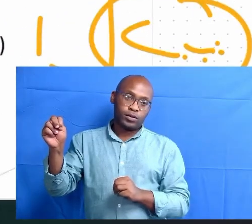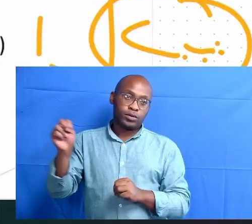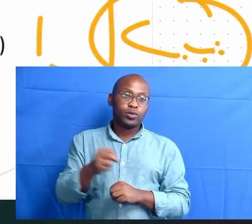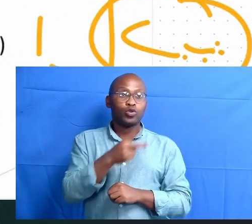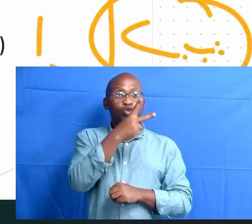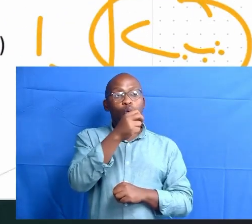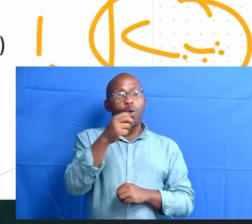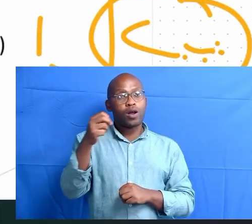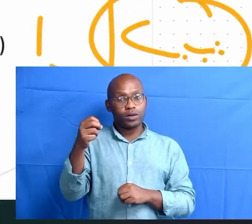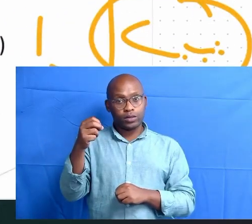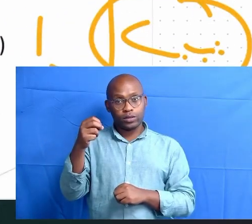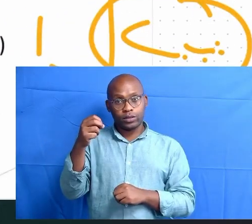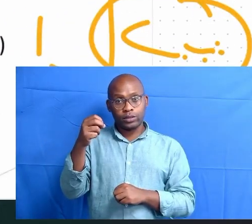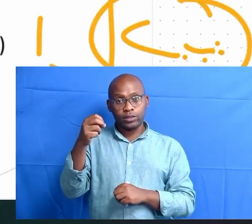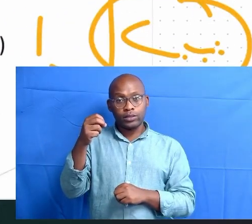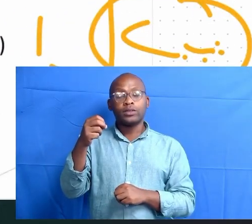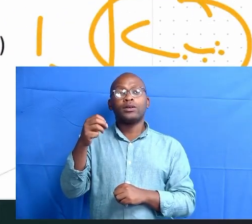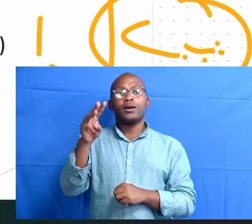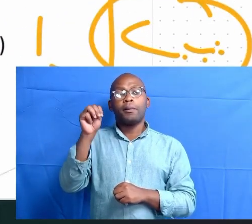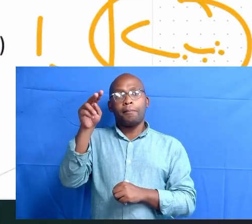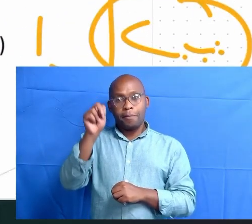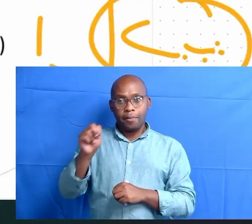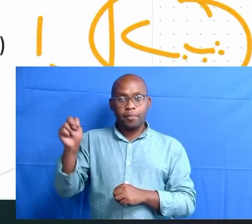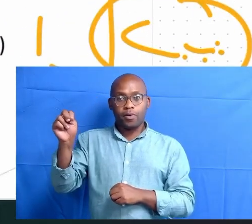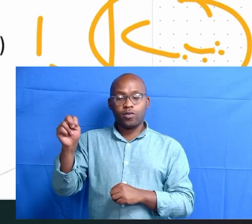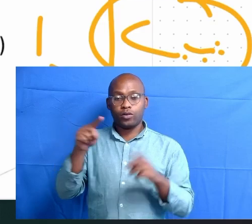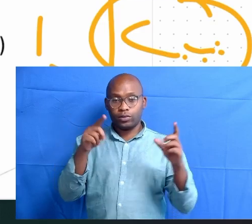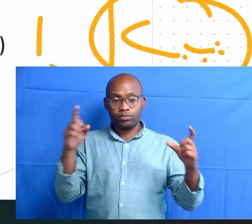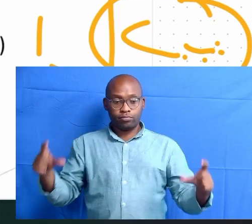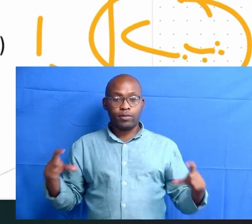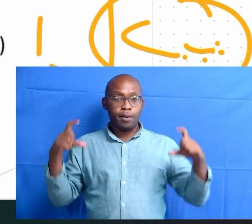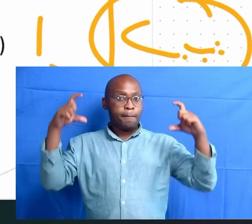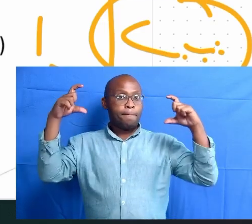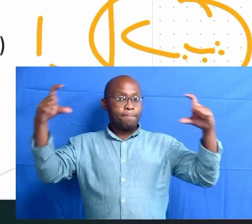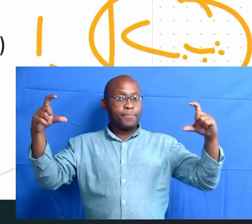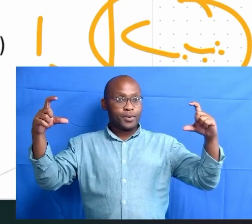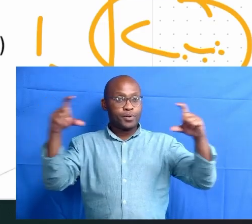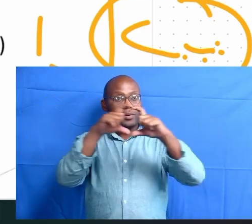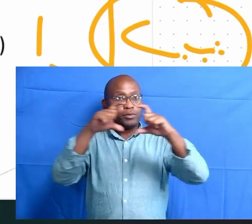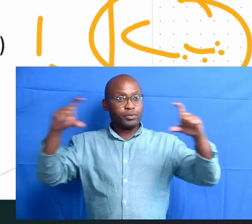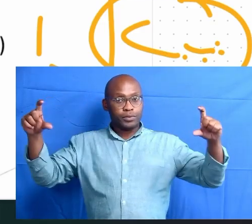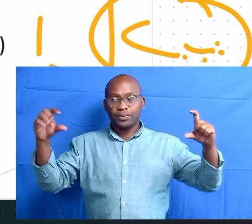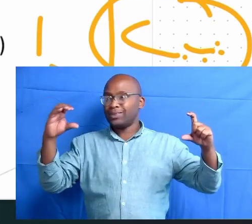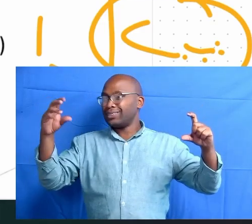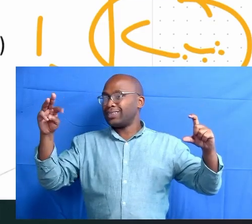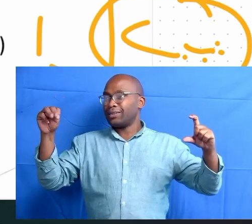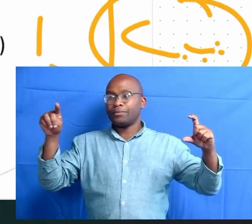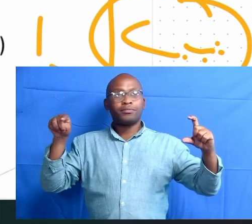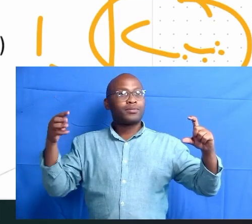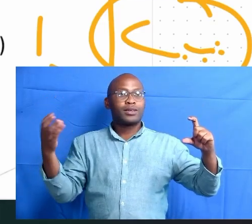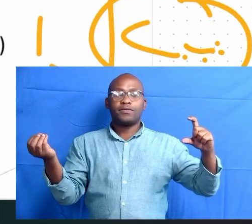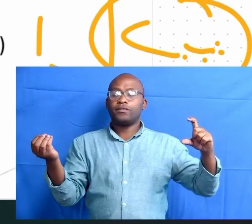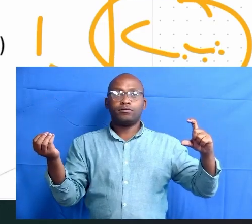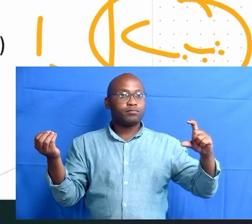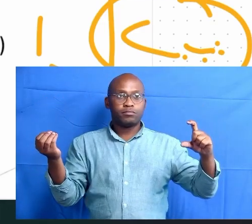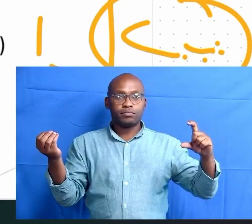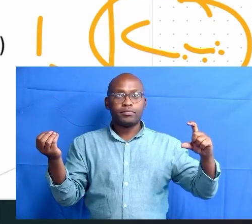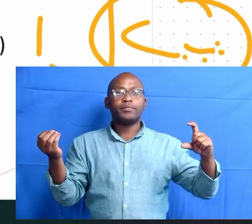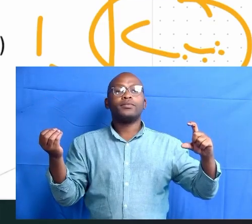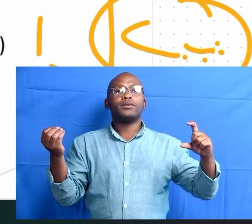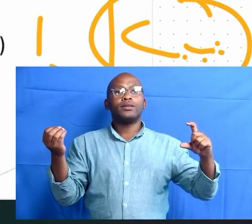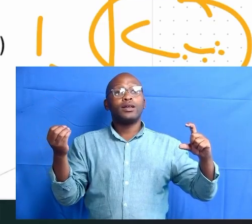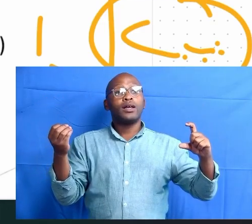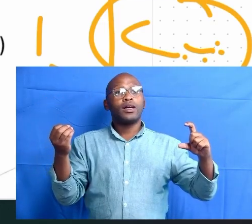be 200 million. Then I will just have to leave now centimeters. If I've got 200,